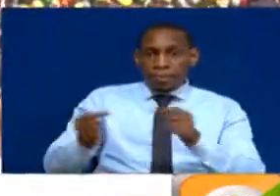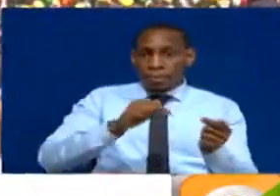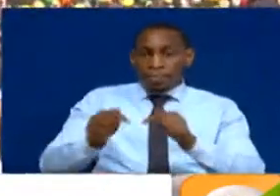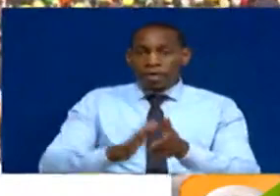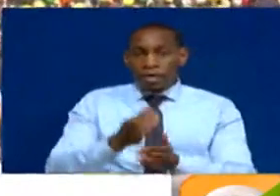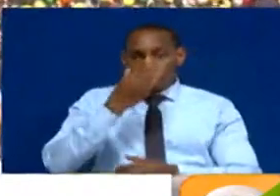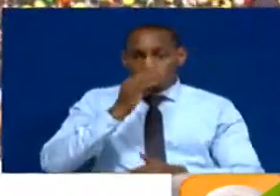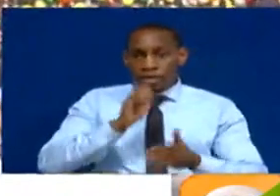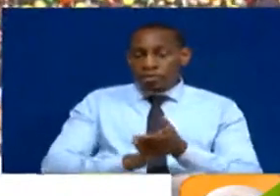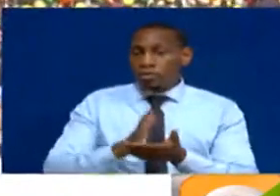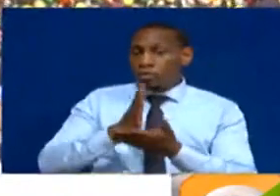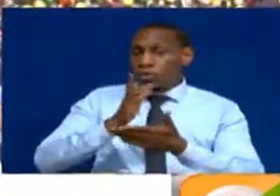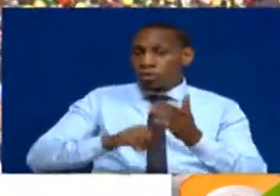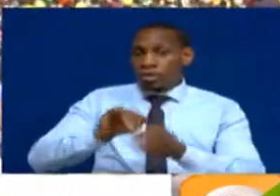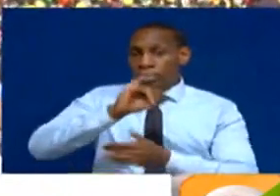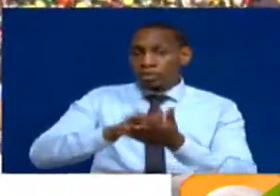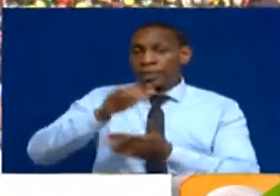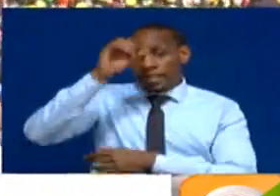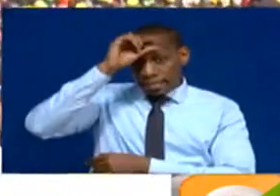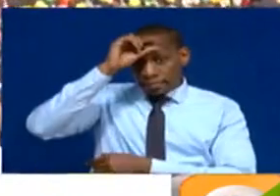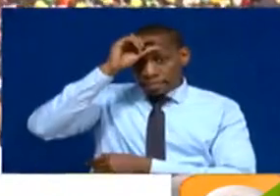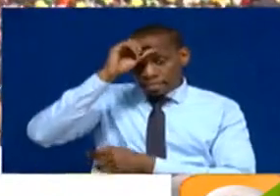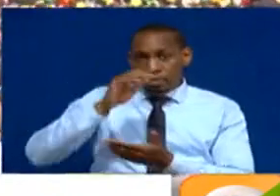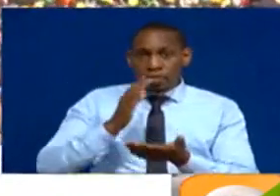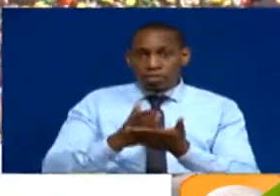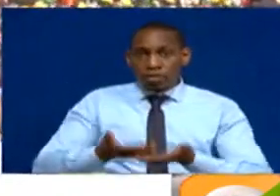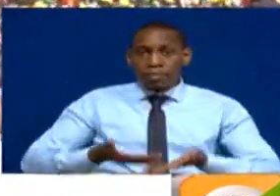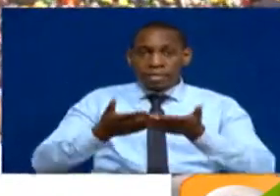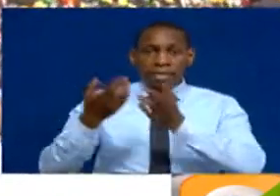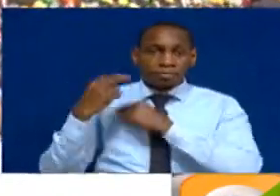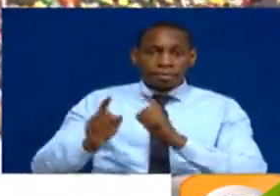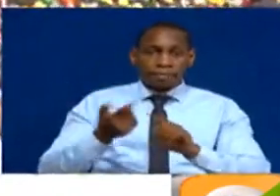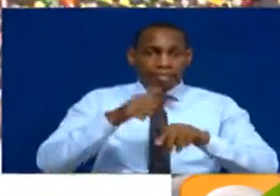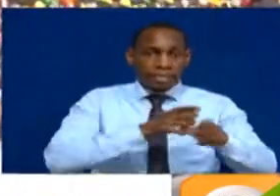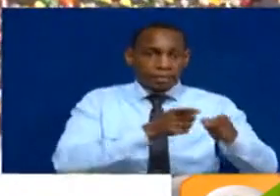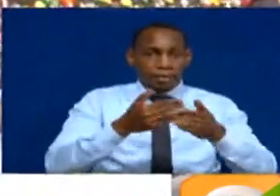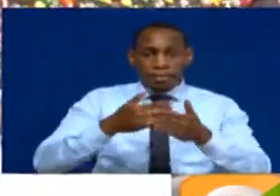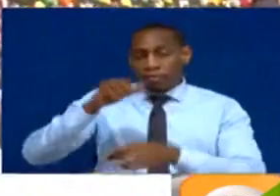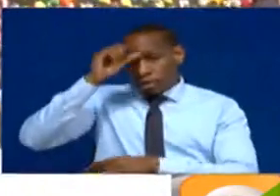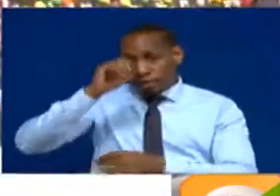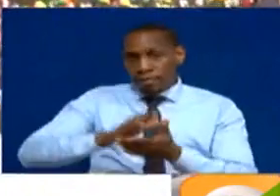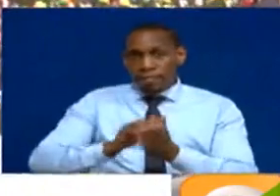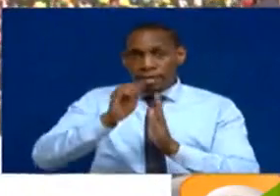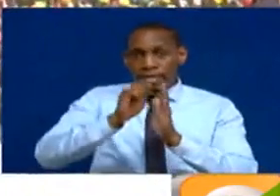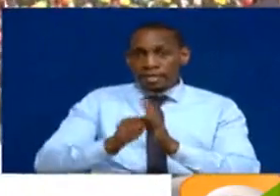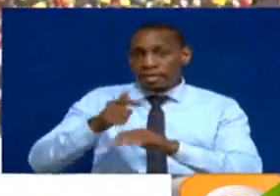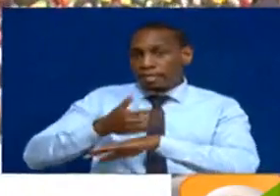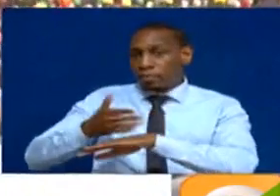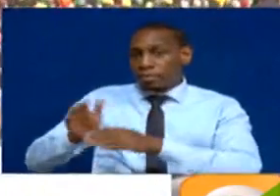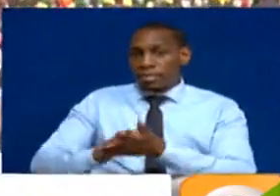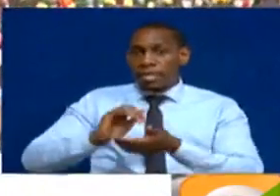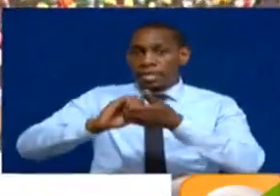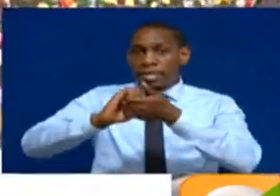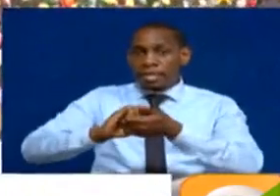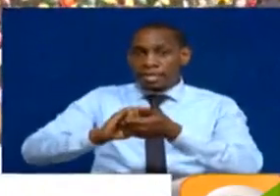now claims that, in fact, the Jubilee administration delivered on its mandate in the first term before the government agenda was derailed by the